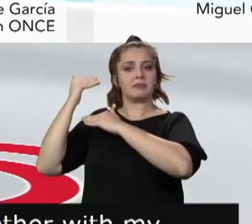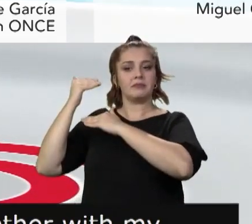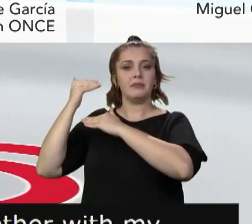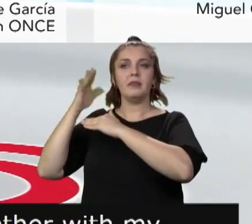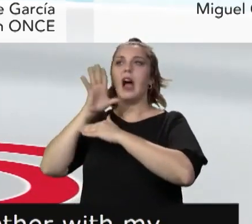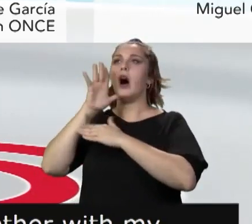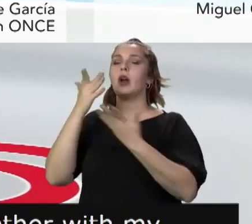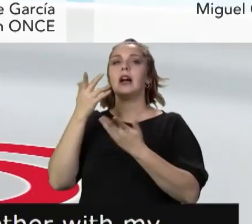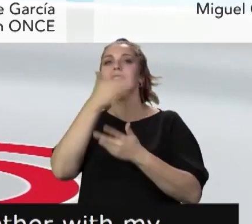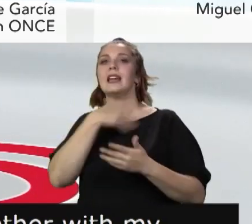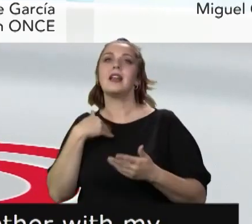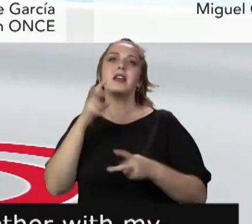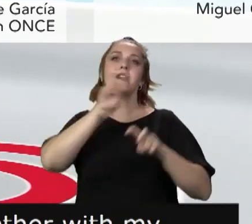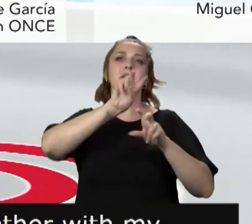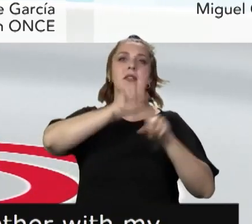origin,